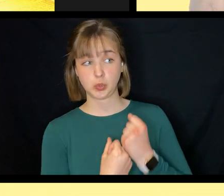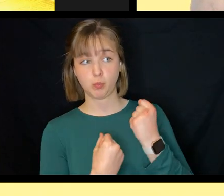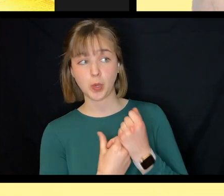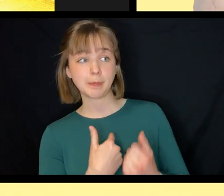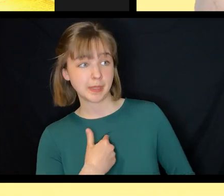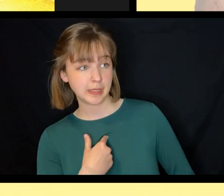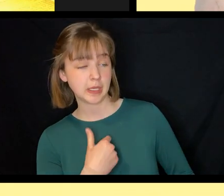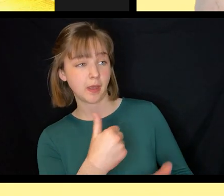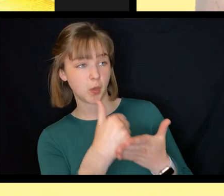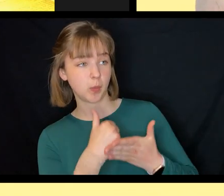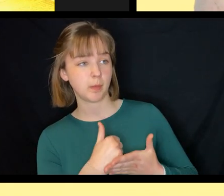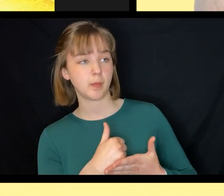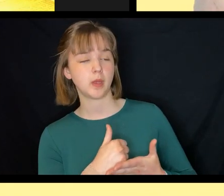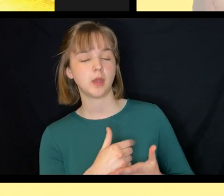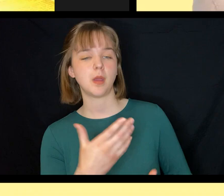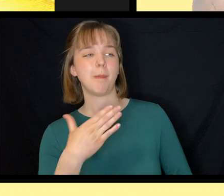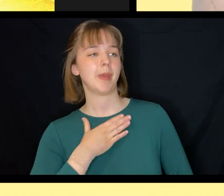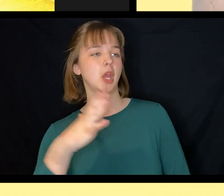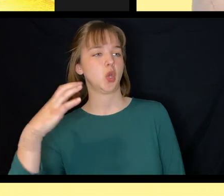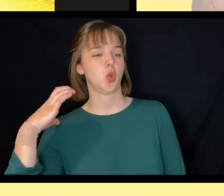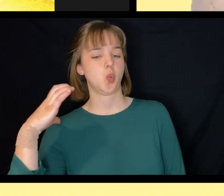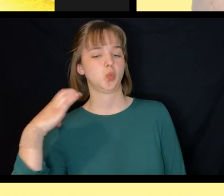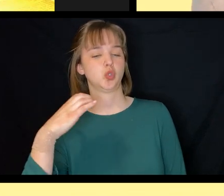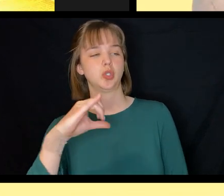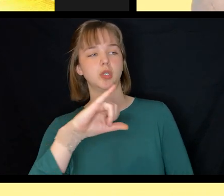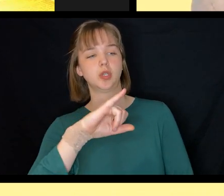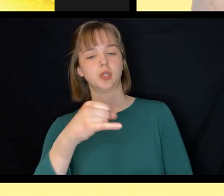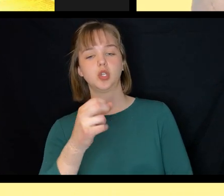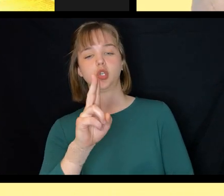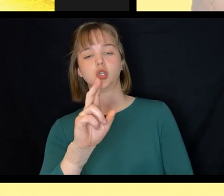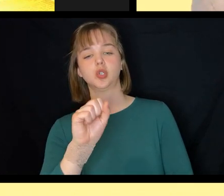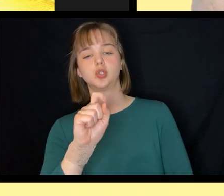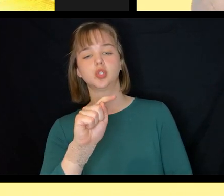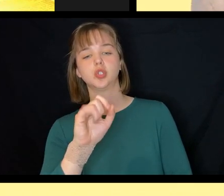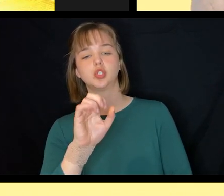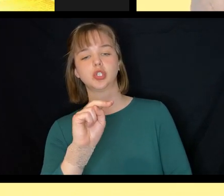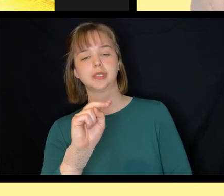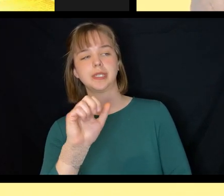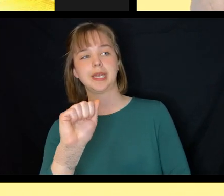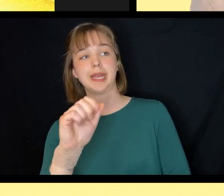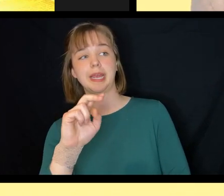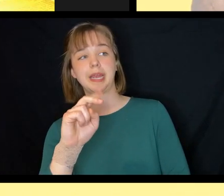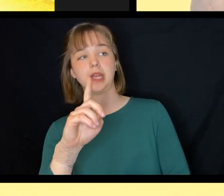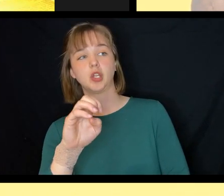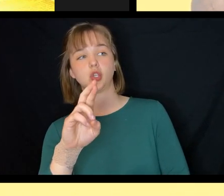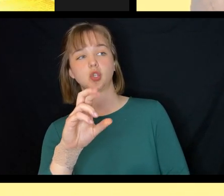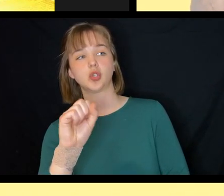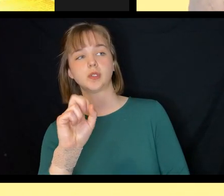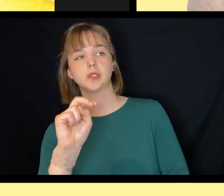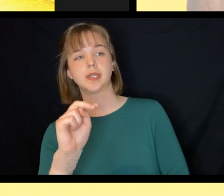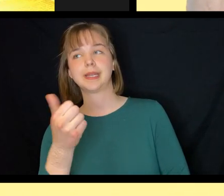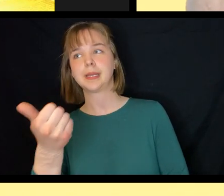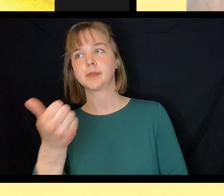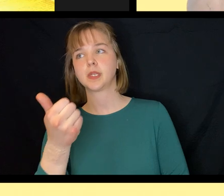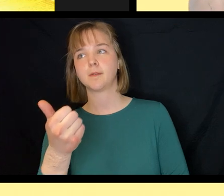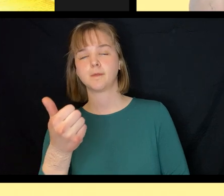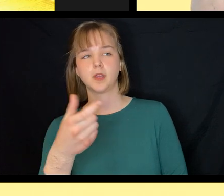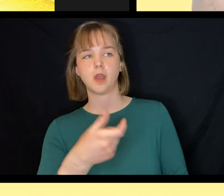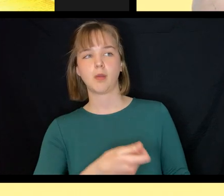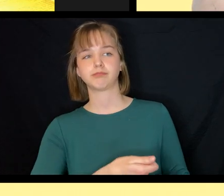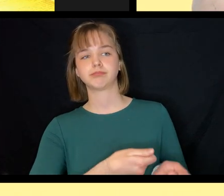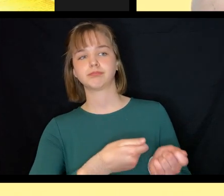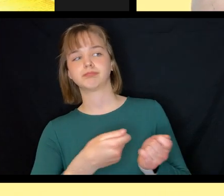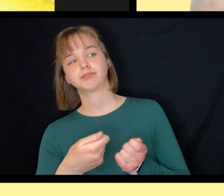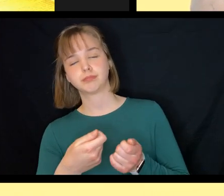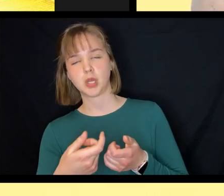helped me along the way are Justin Anderson. Like, deserves the majority of this credit because he's the one that got me into